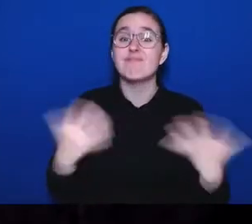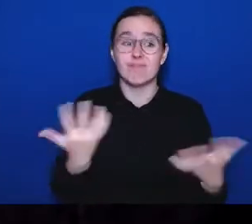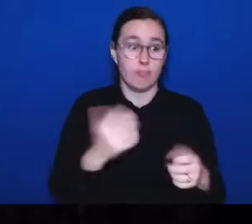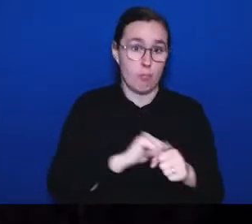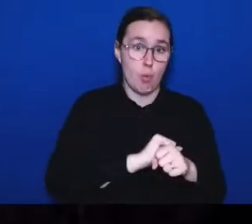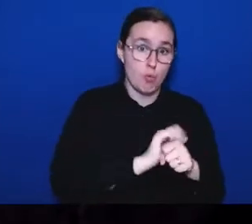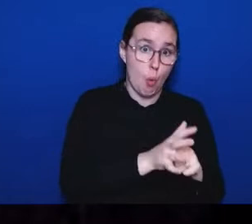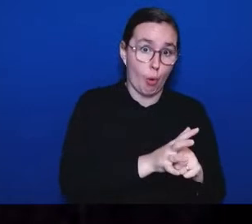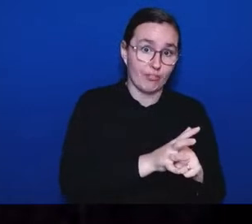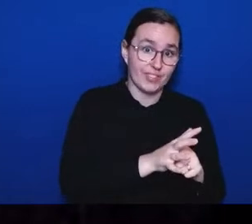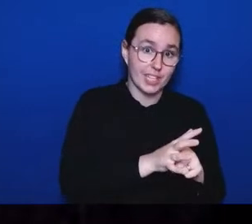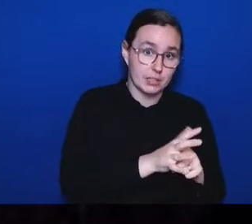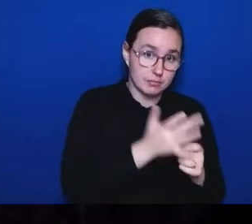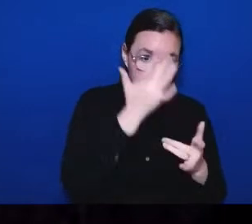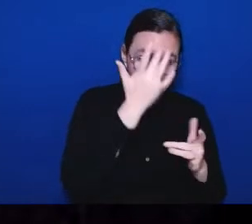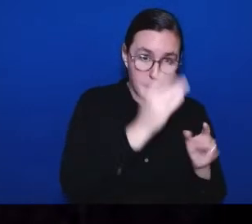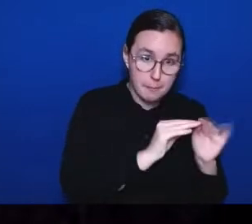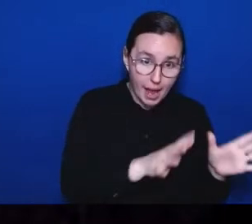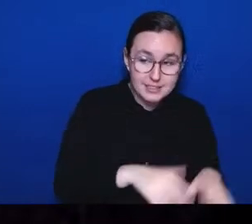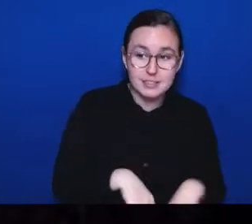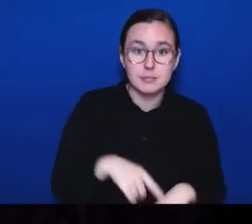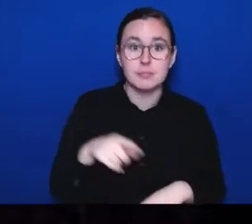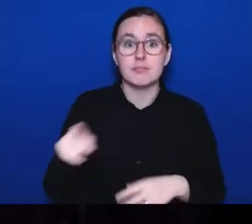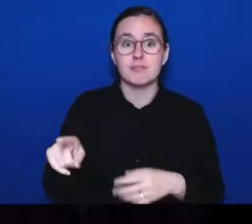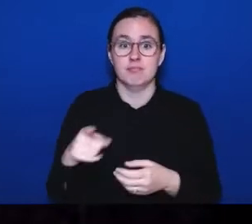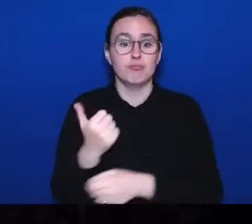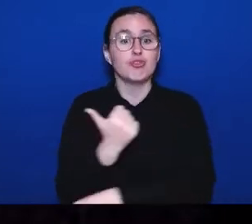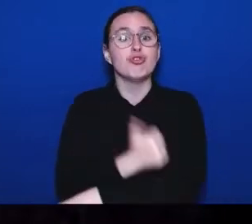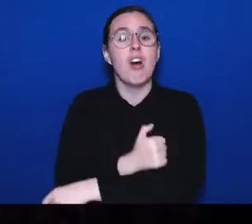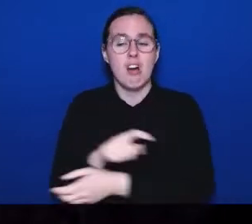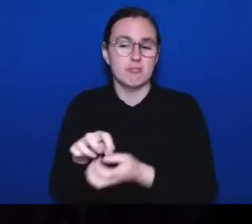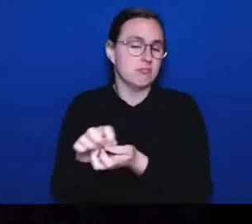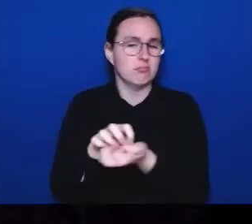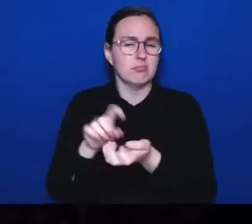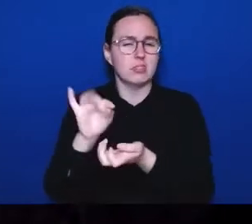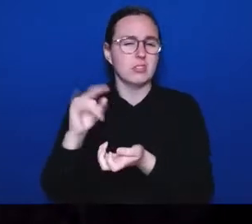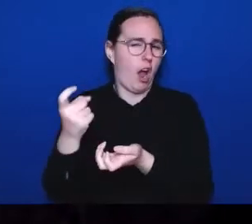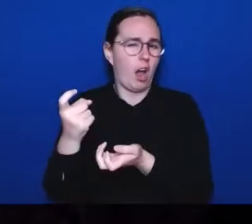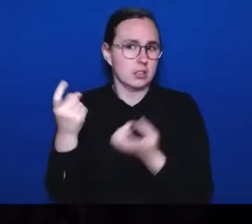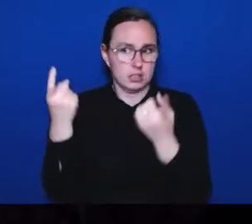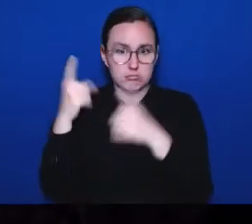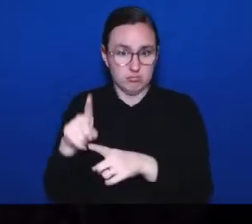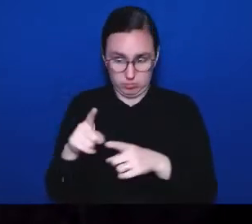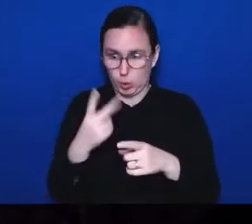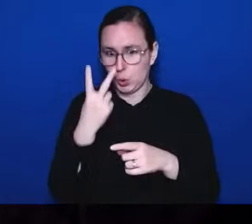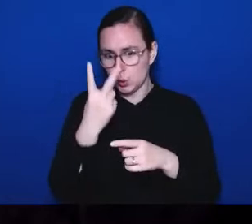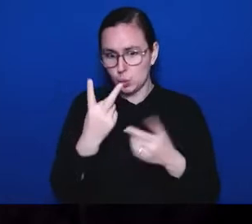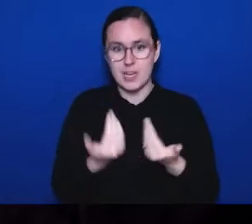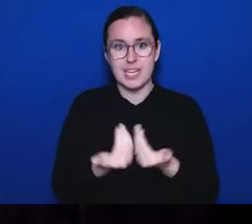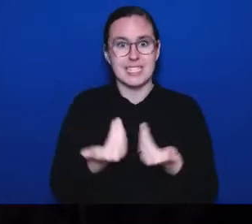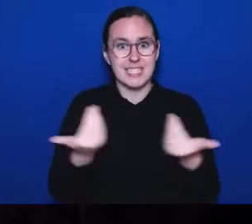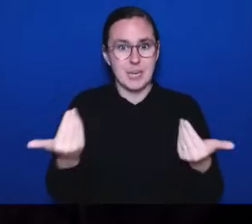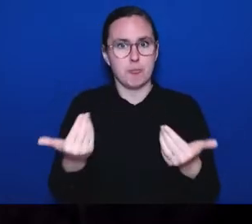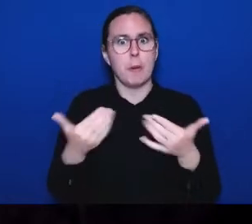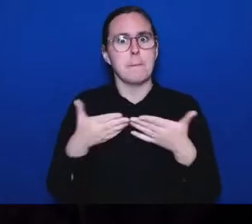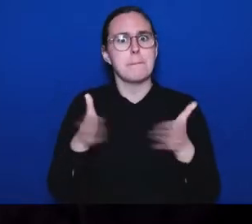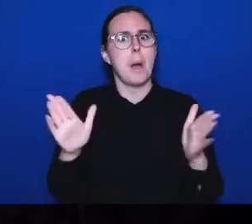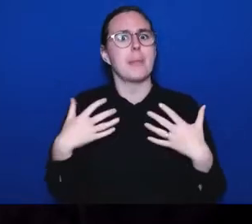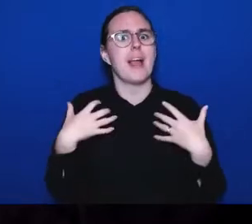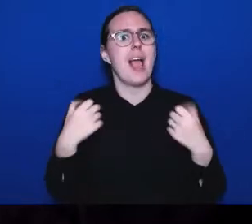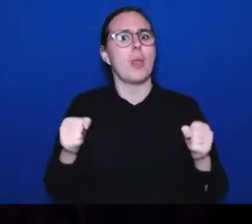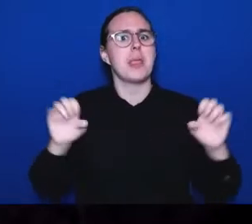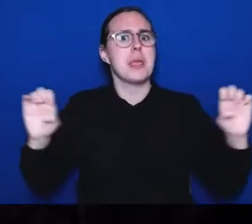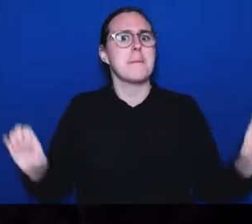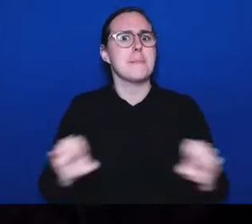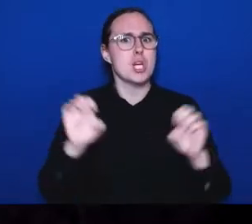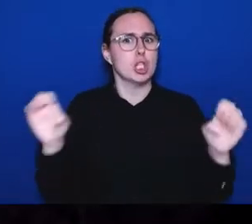on every single person in BC. I think our system has shown an ability to respond to that that has been